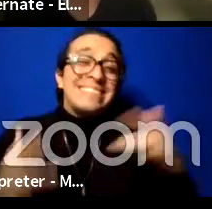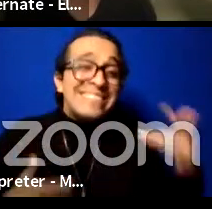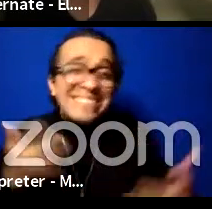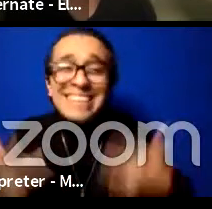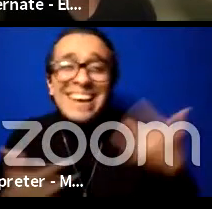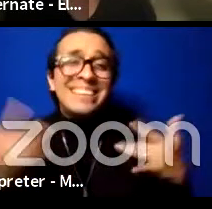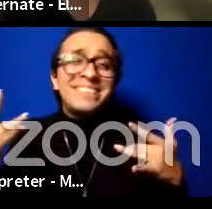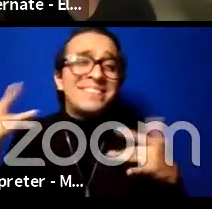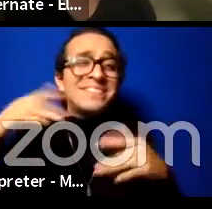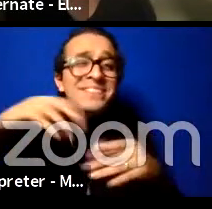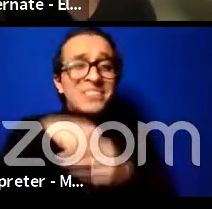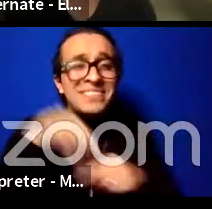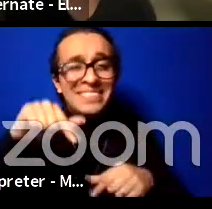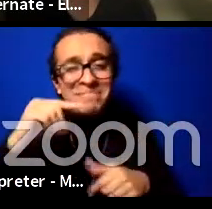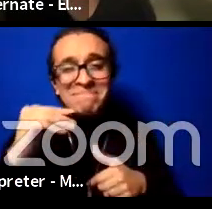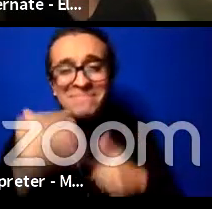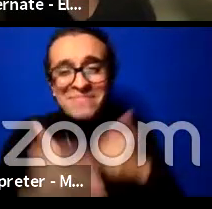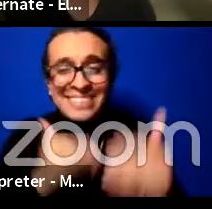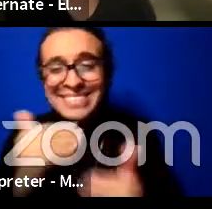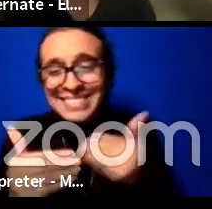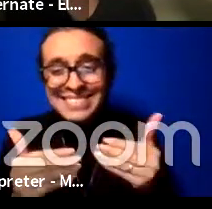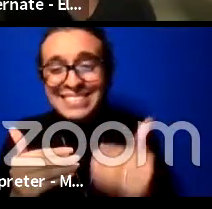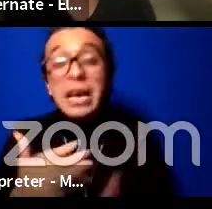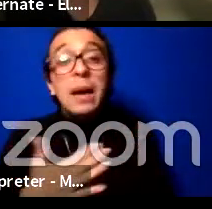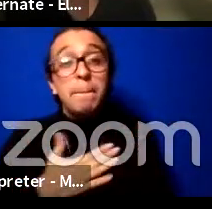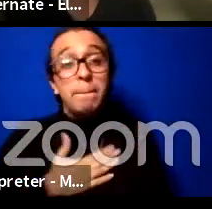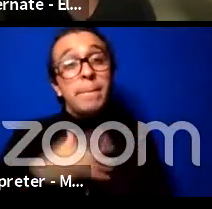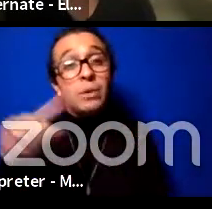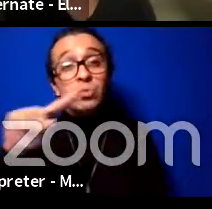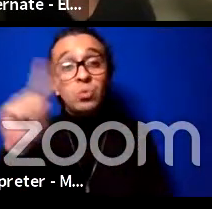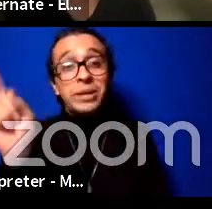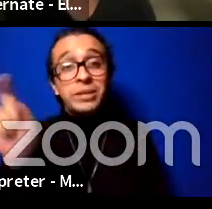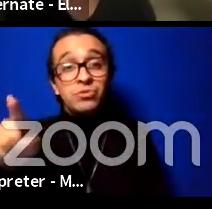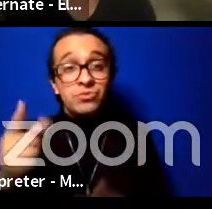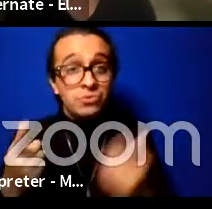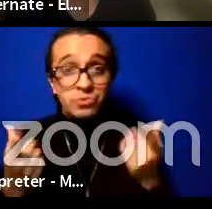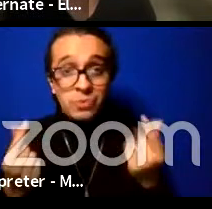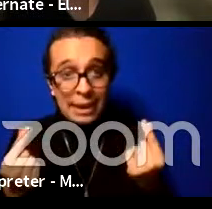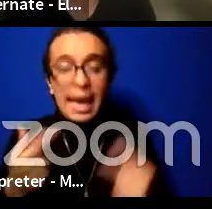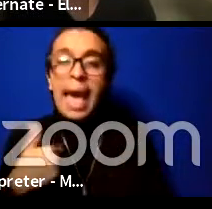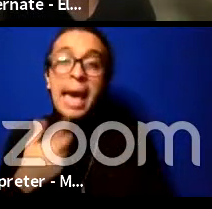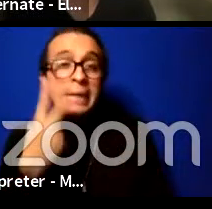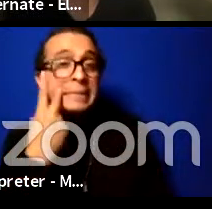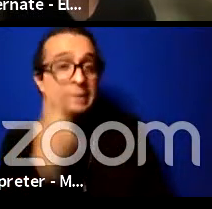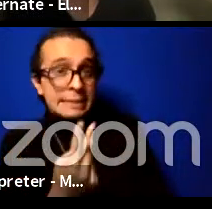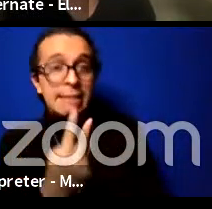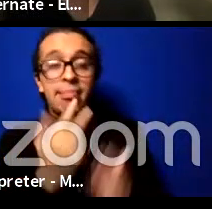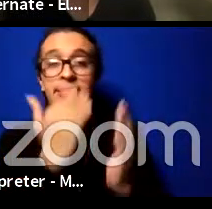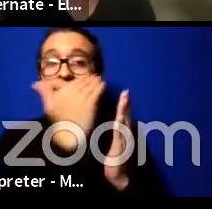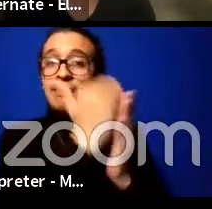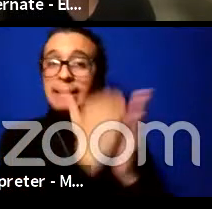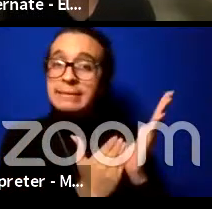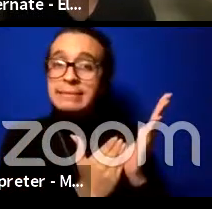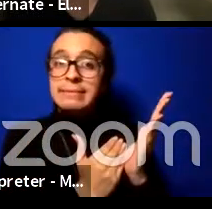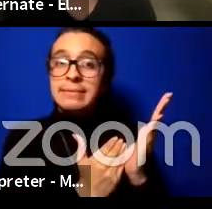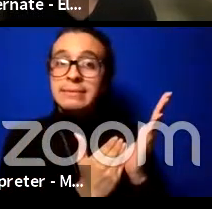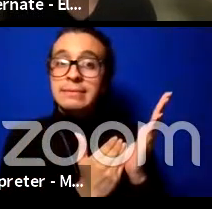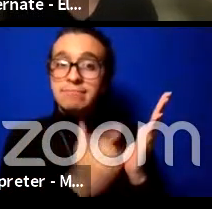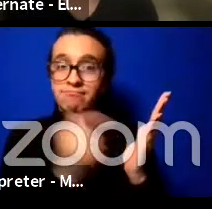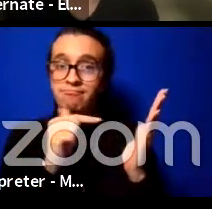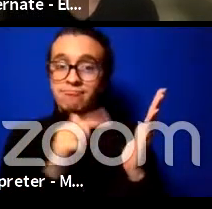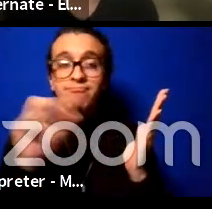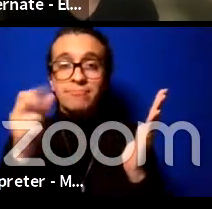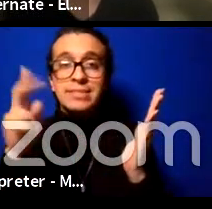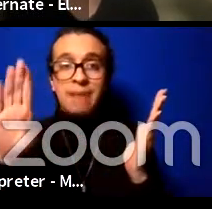this process. My question is, I see the list of the subcommittees.